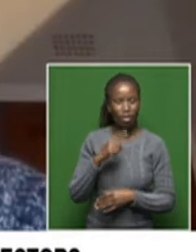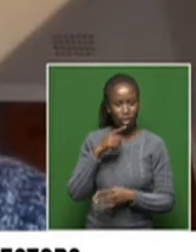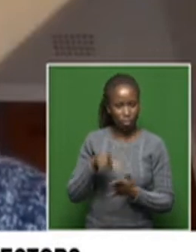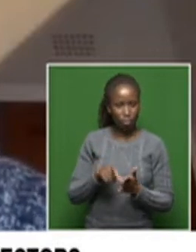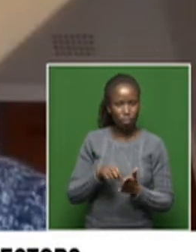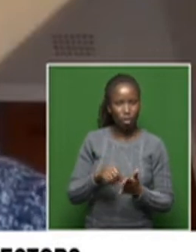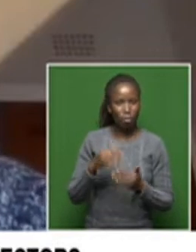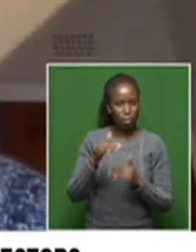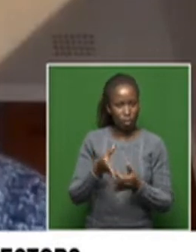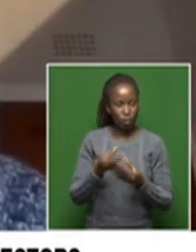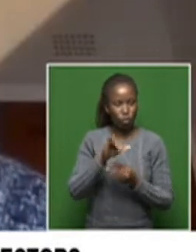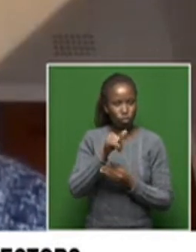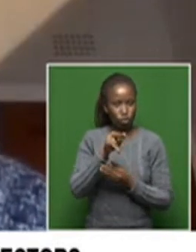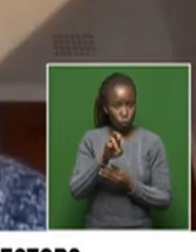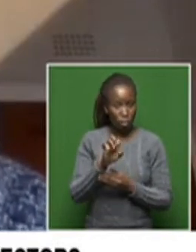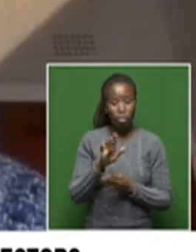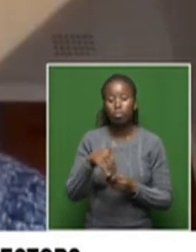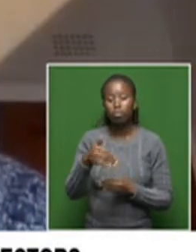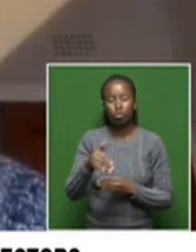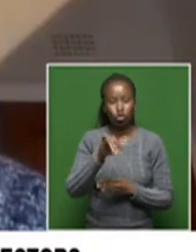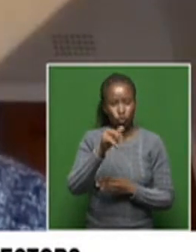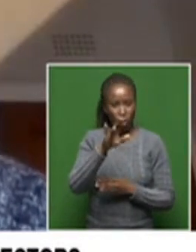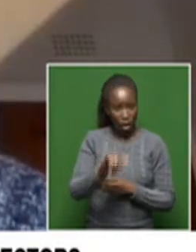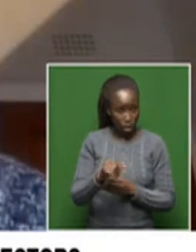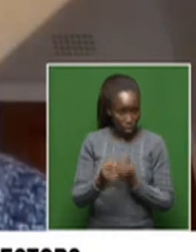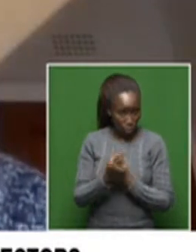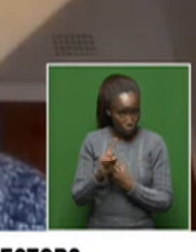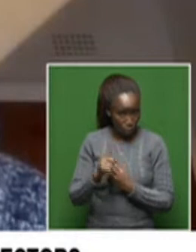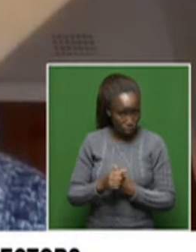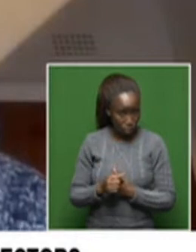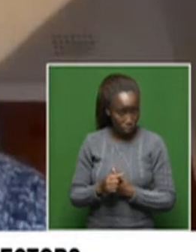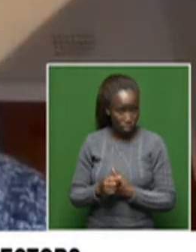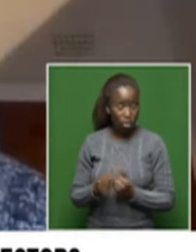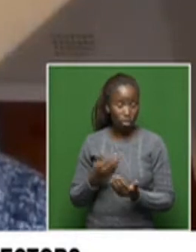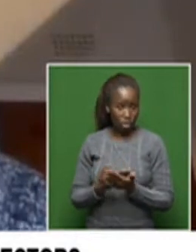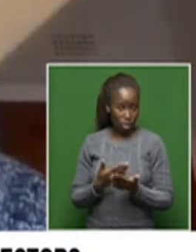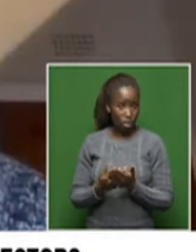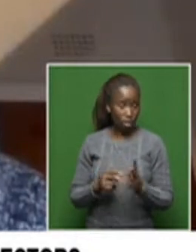July? Can we maybe crystallize that schedule?